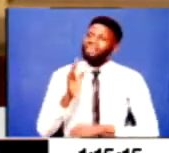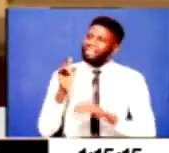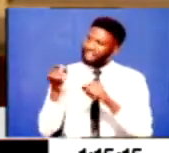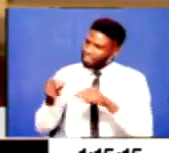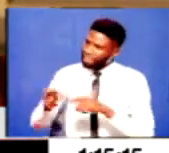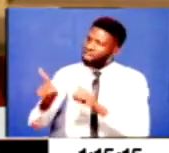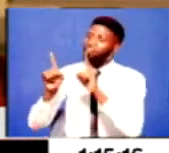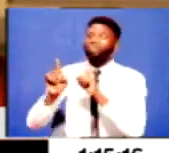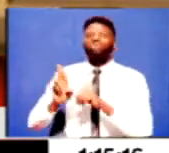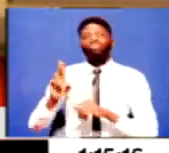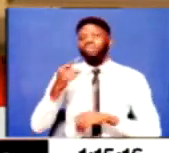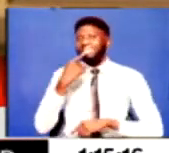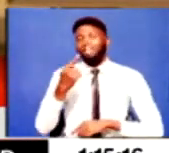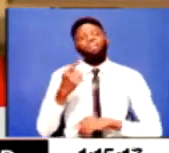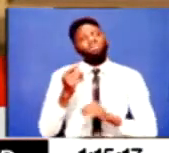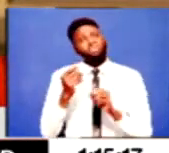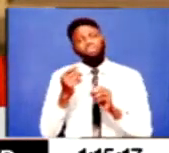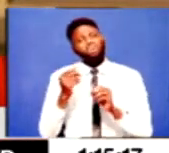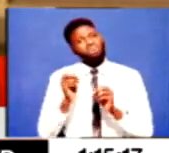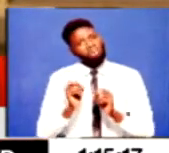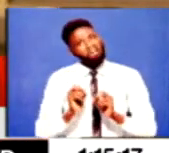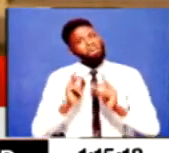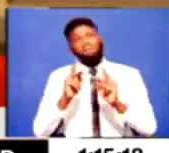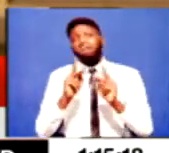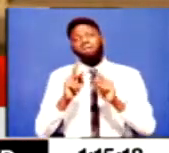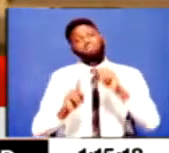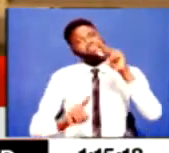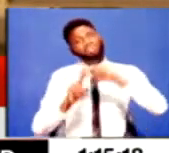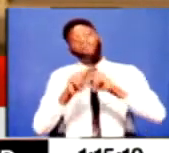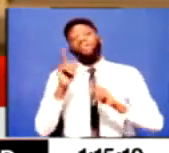yametolewa, na yeye akirudi